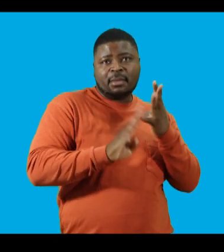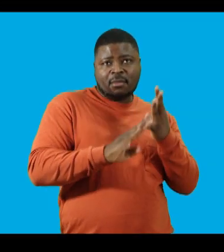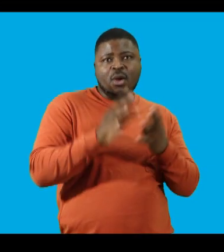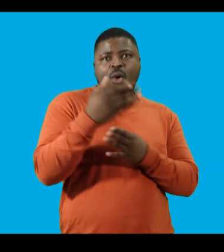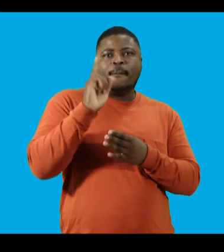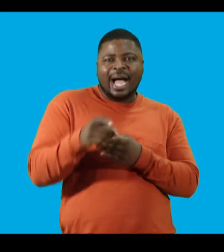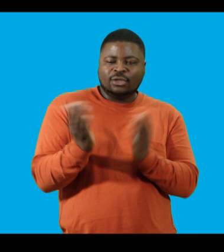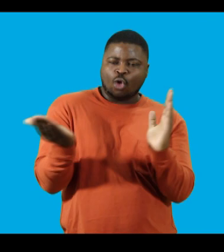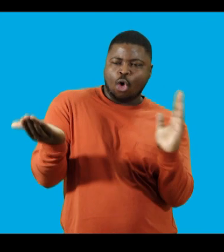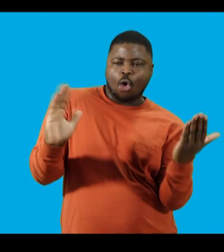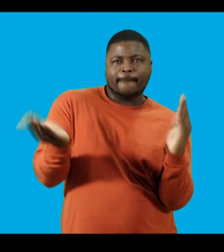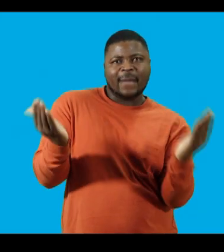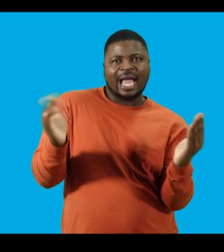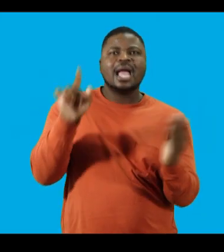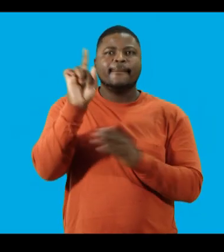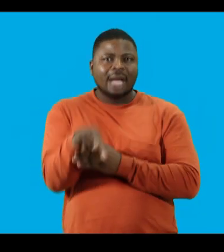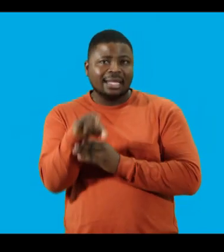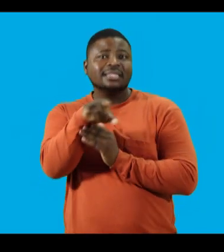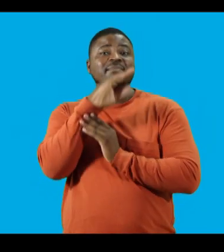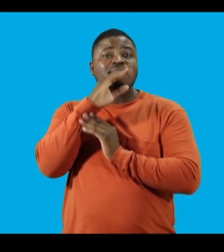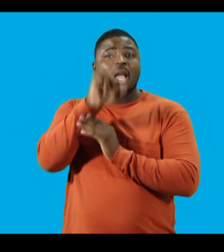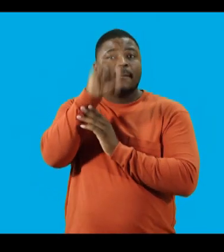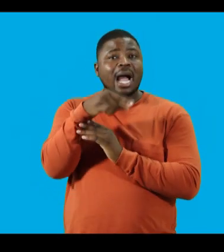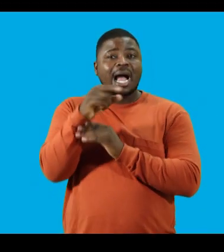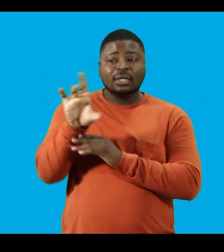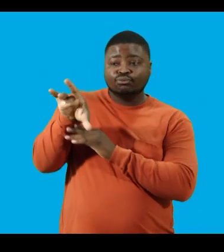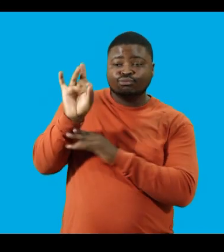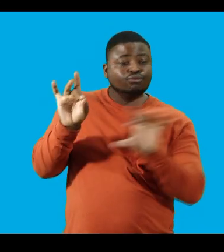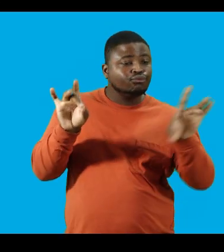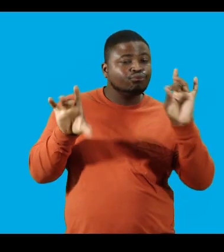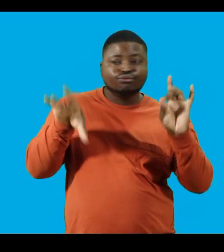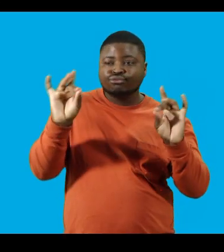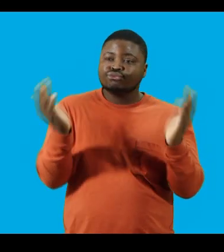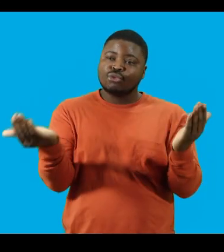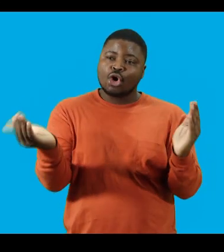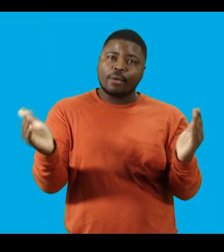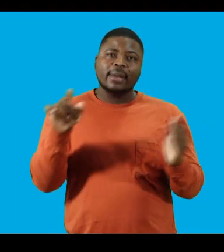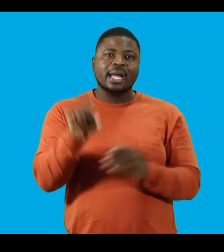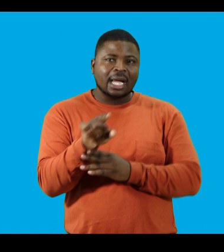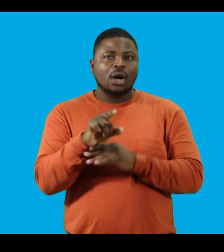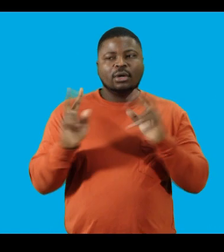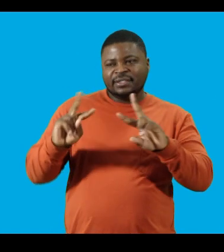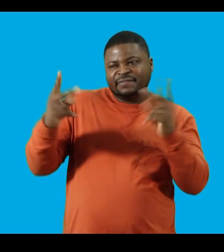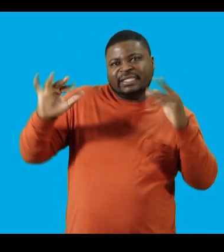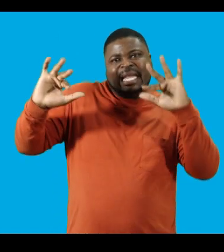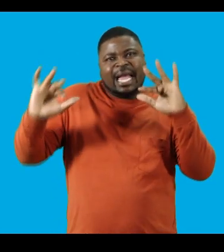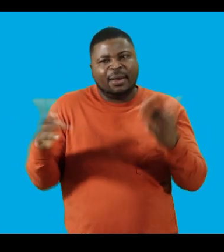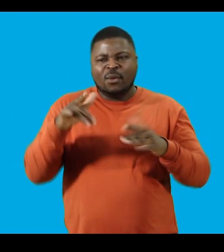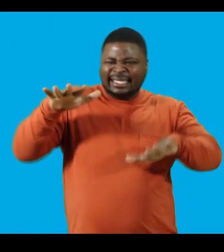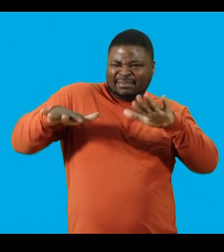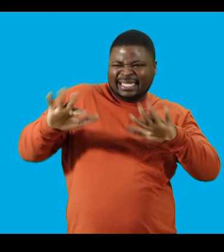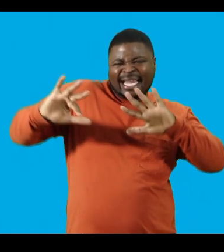ask you to compare, so there you need to point out or show similarities or